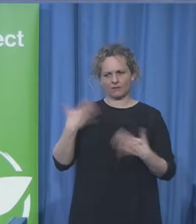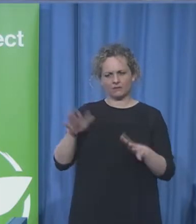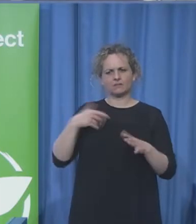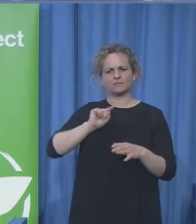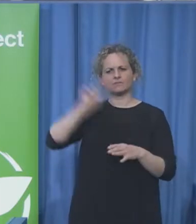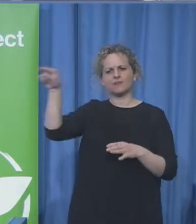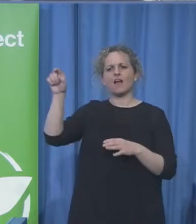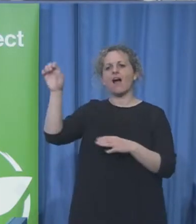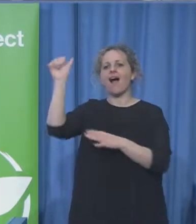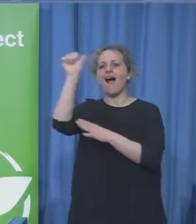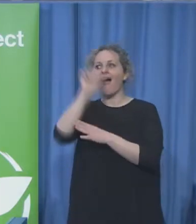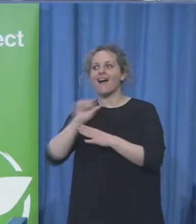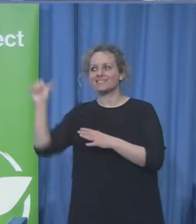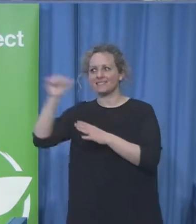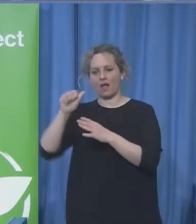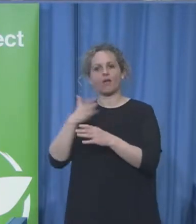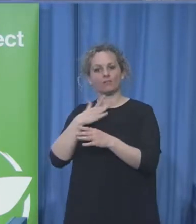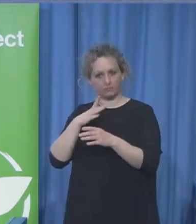way.